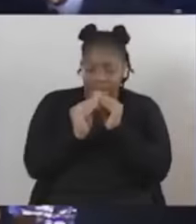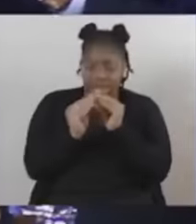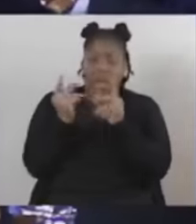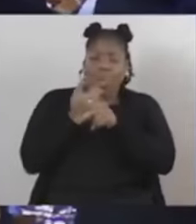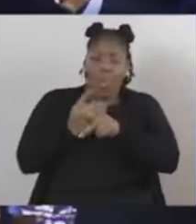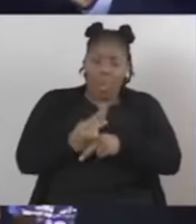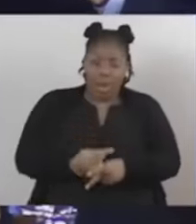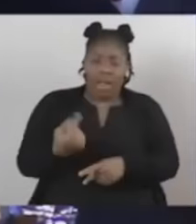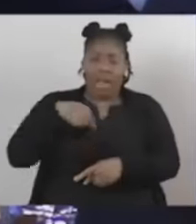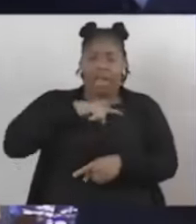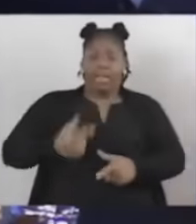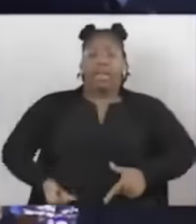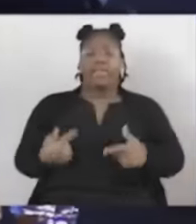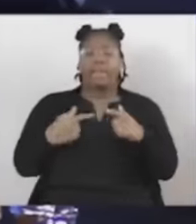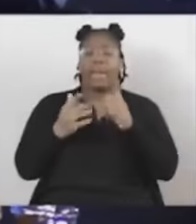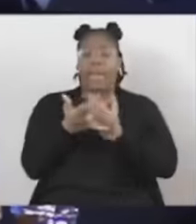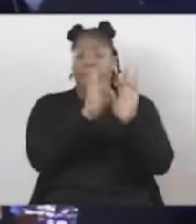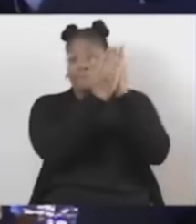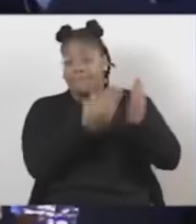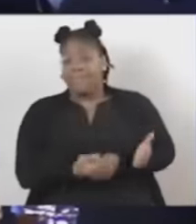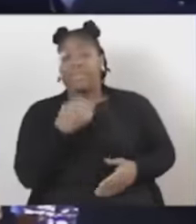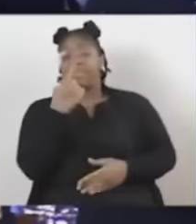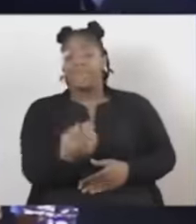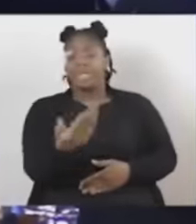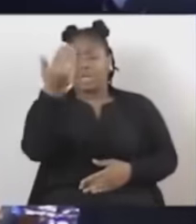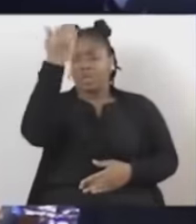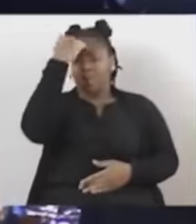room? Because the Bible says, know the truth.